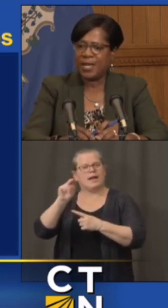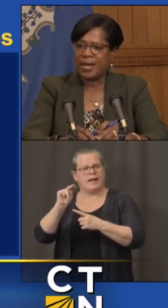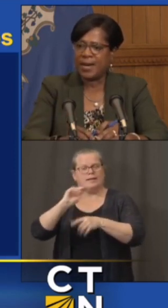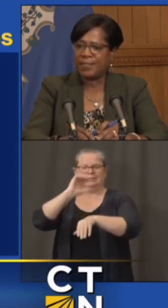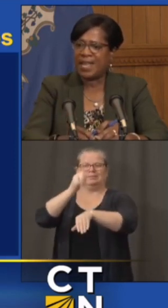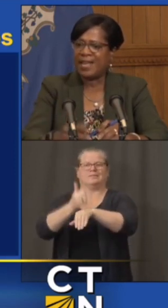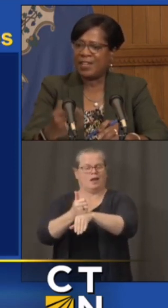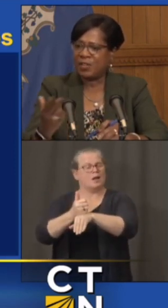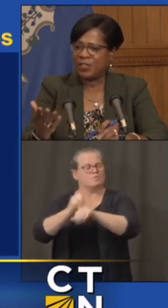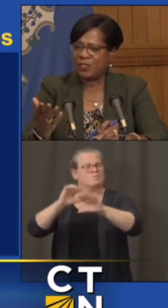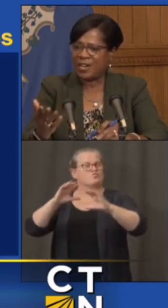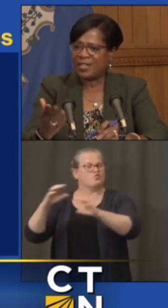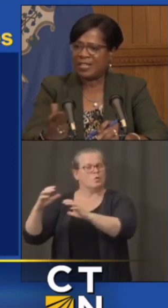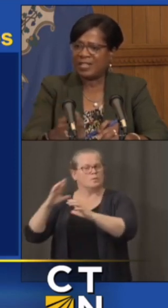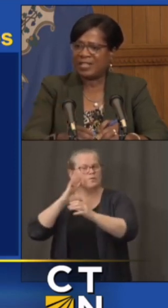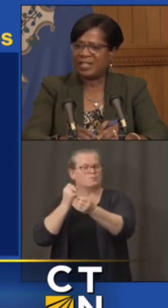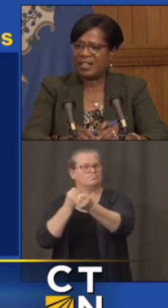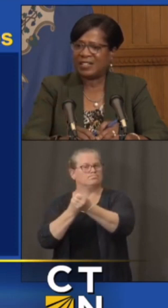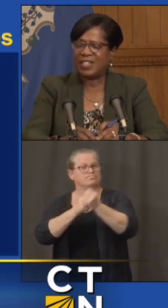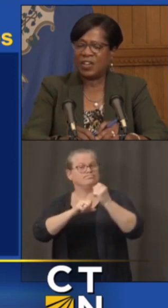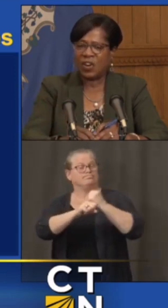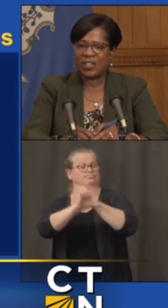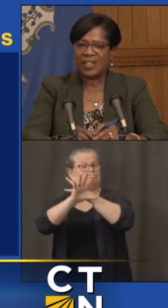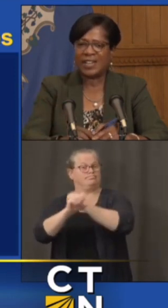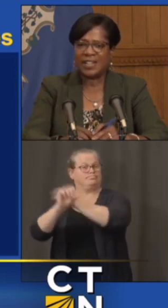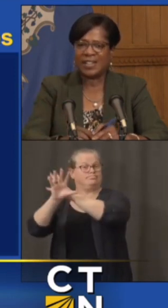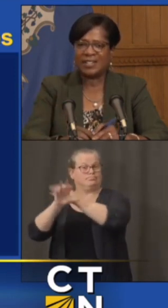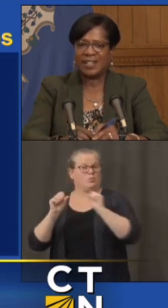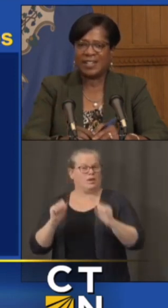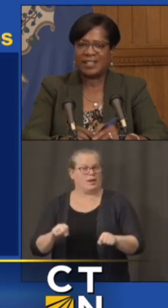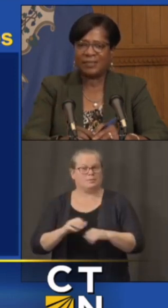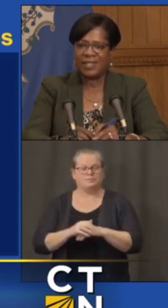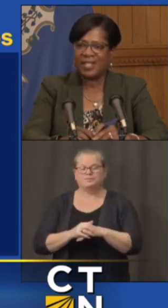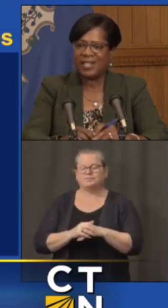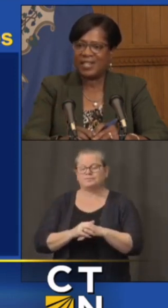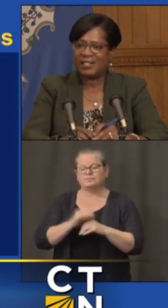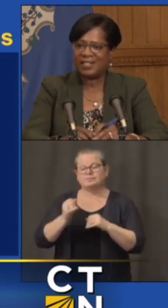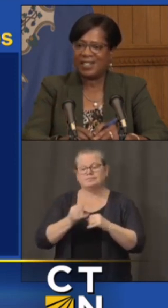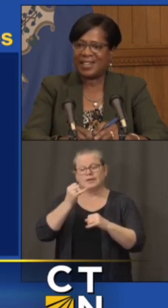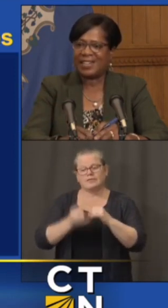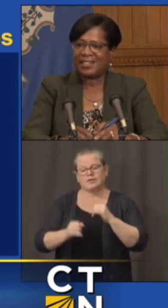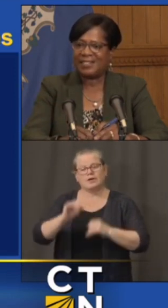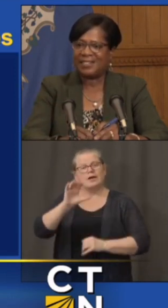groups. And then also finally the CCAR, the Connecticut